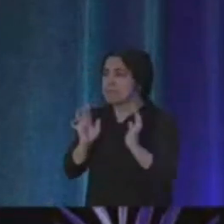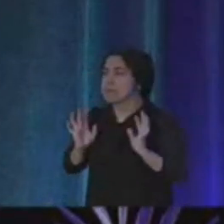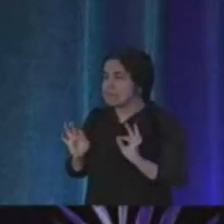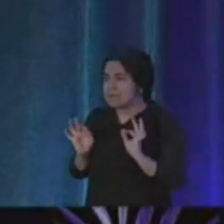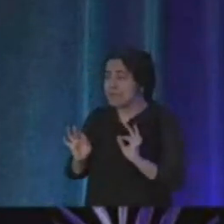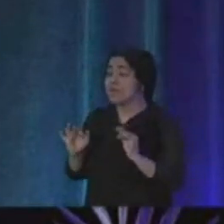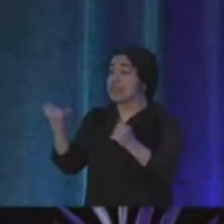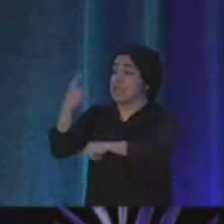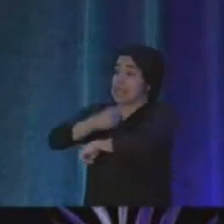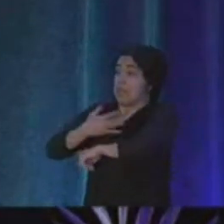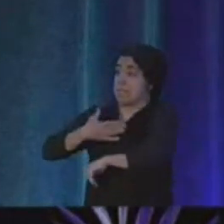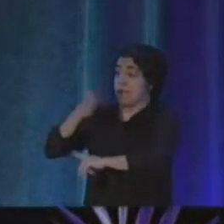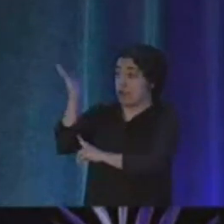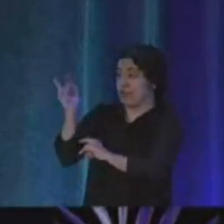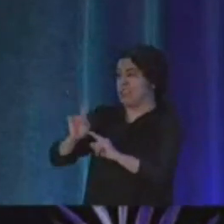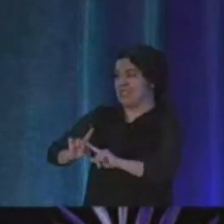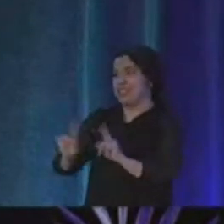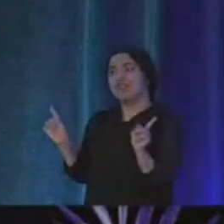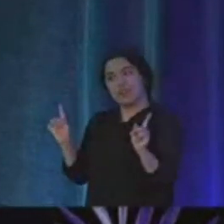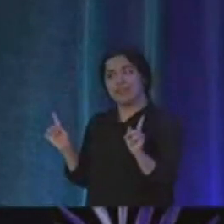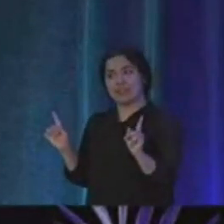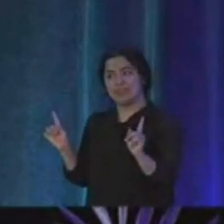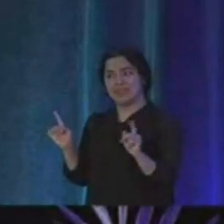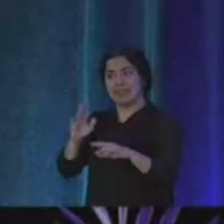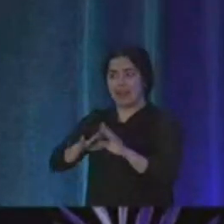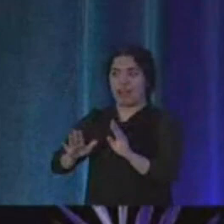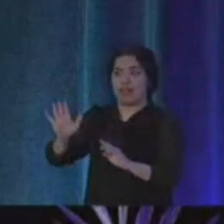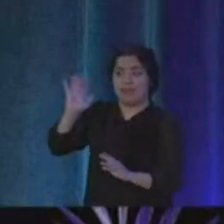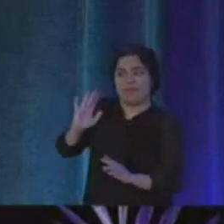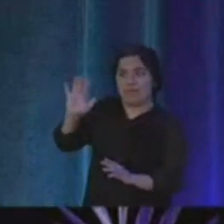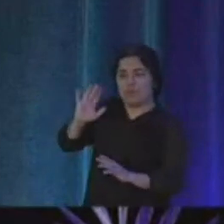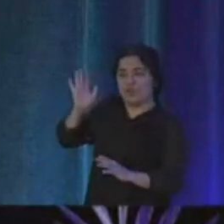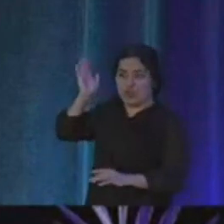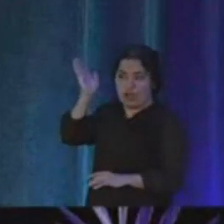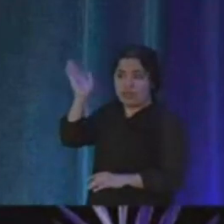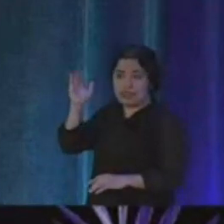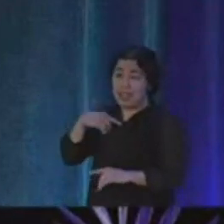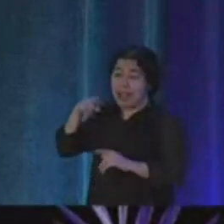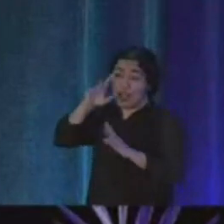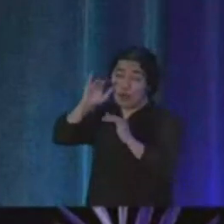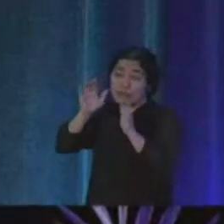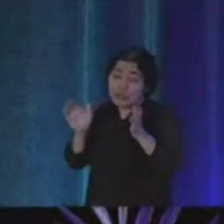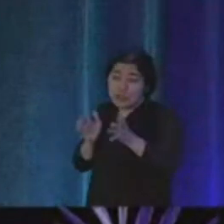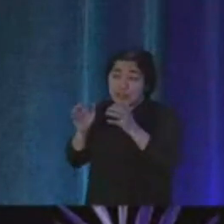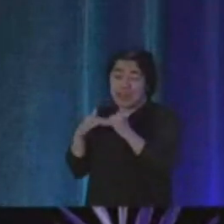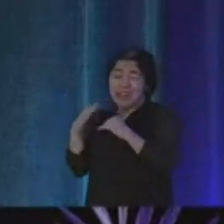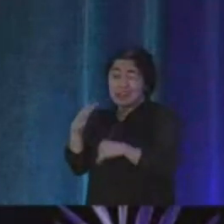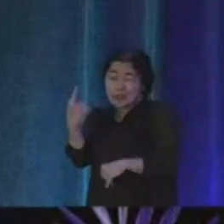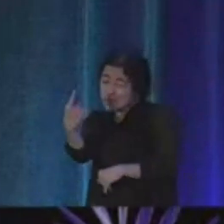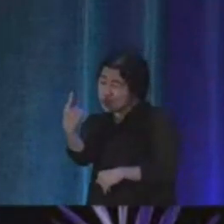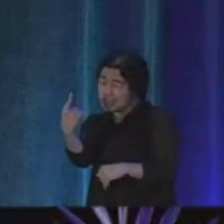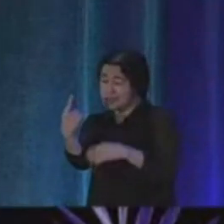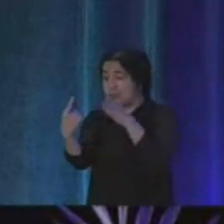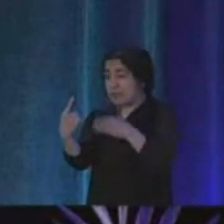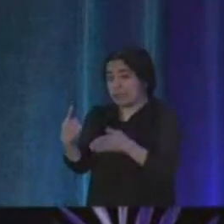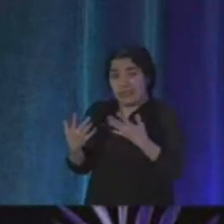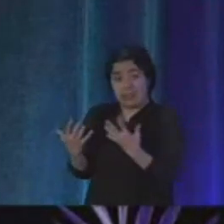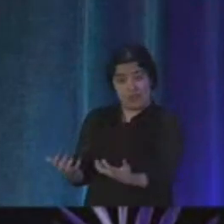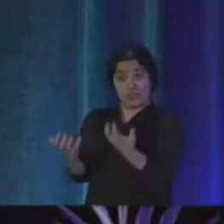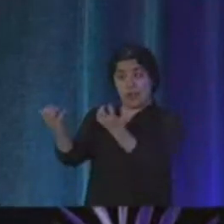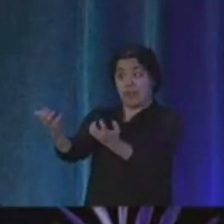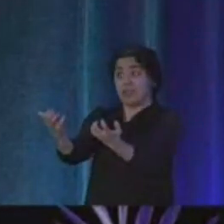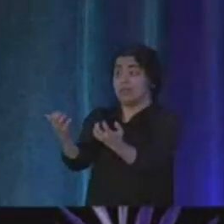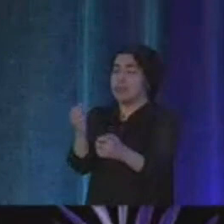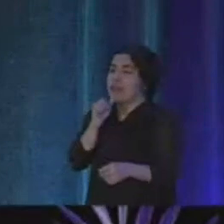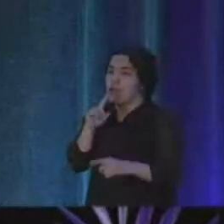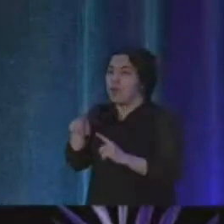Today, my talk is a little different than the other talks you've heard so far. I'm hoping to encourage at least one person in this audience to